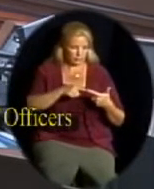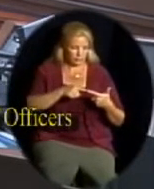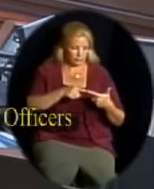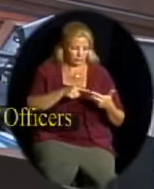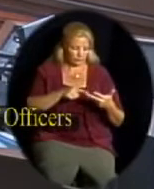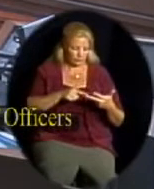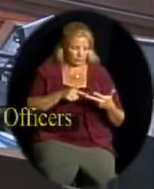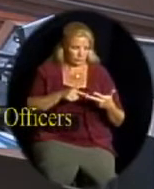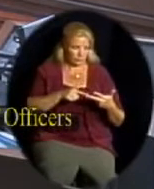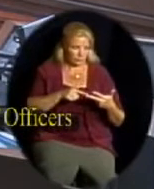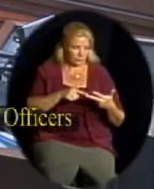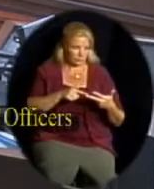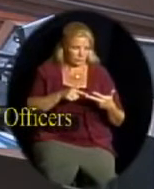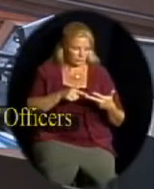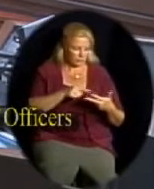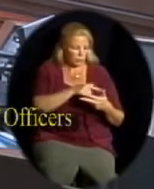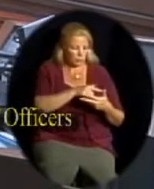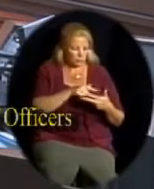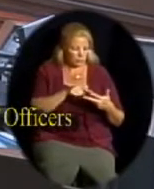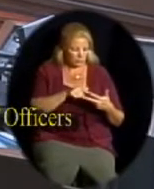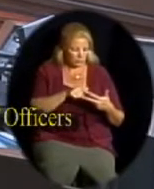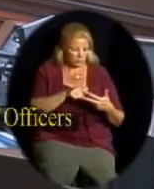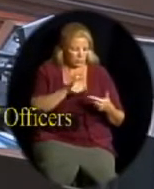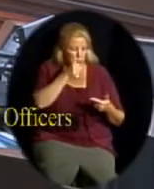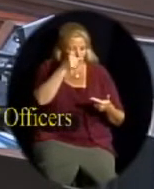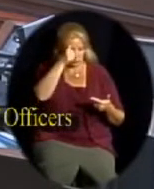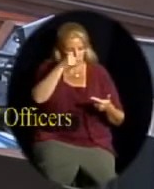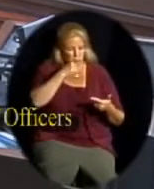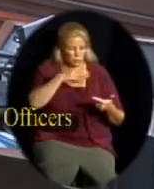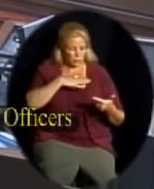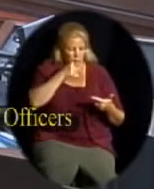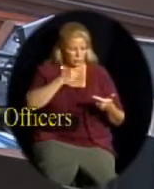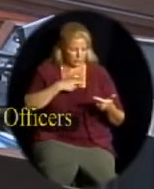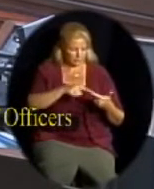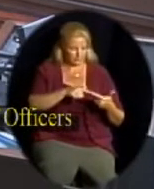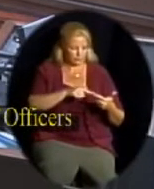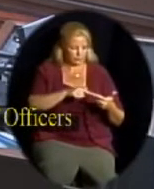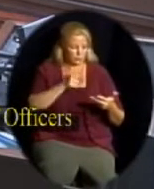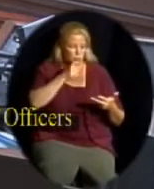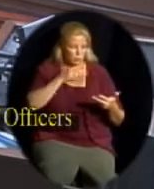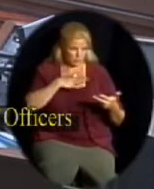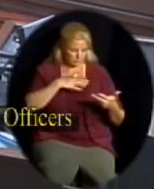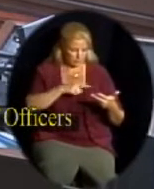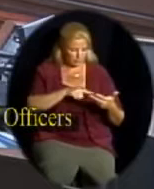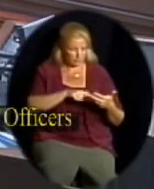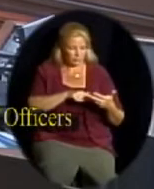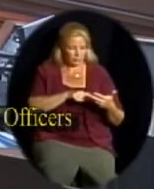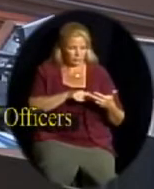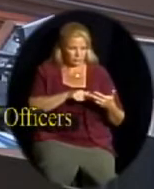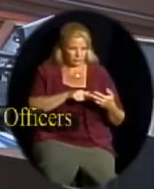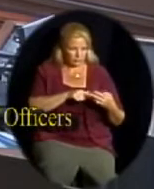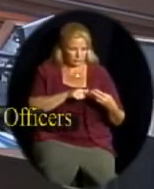Mr. Gilmore, Linda Wilhelm? Mr. Parker, Linda Wilhelm.